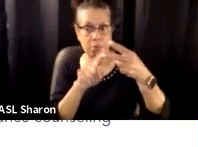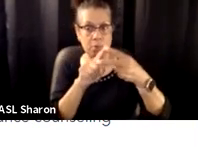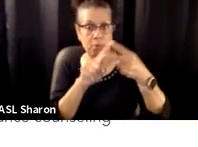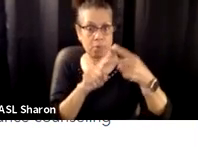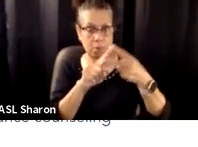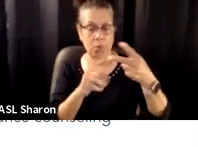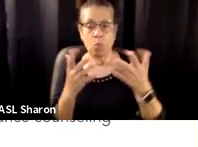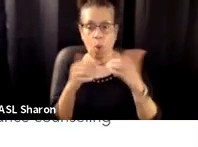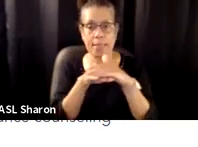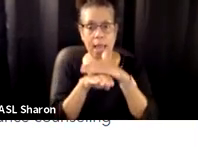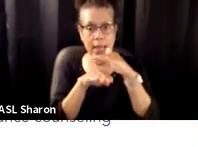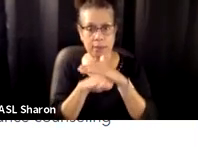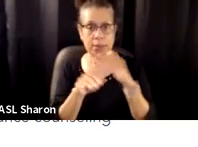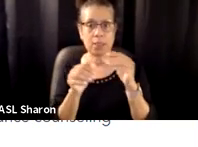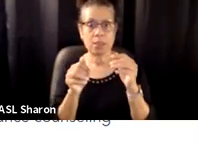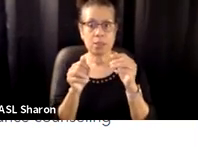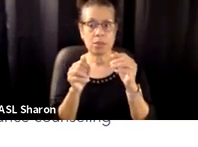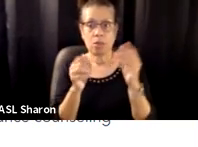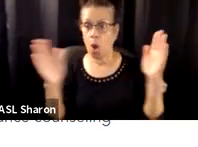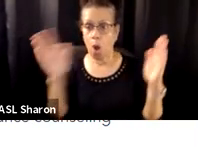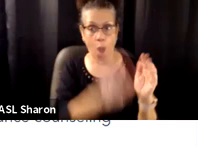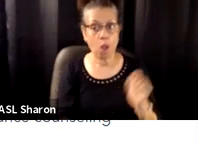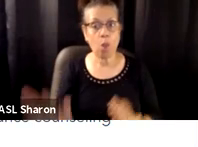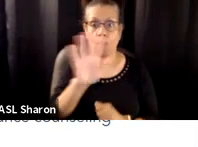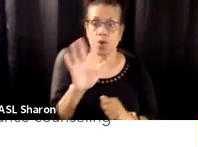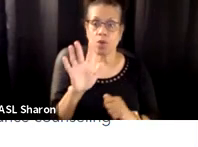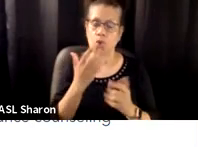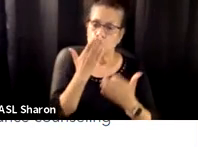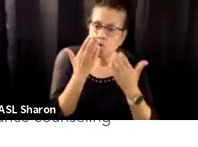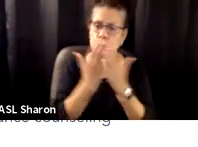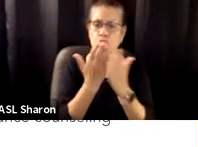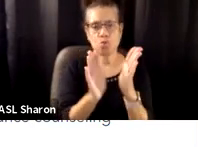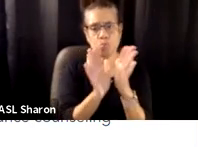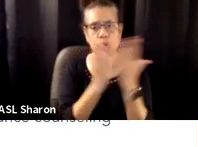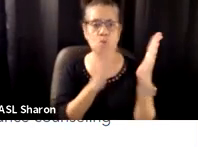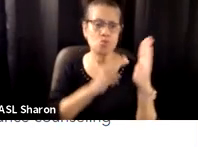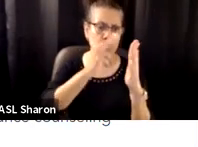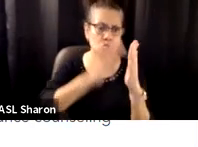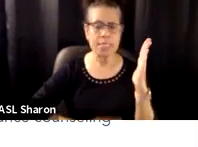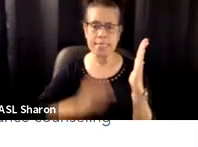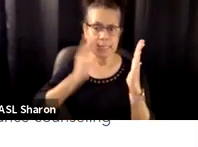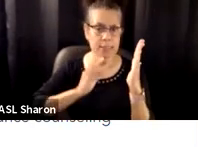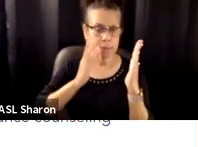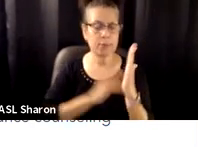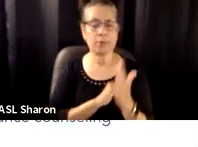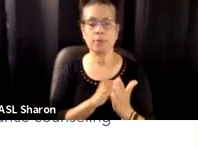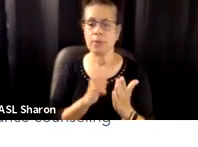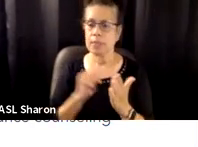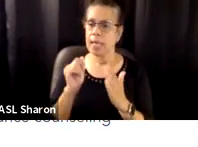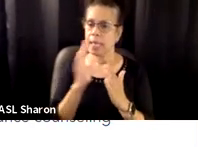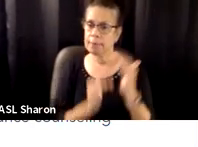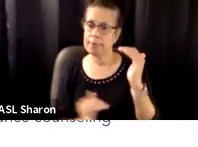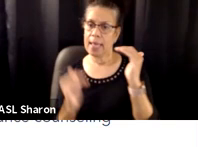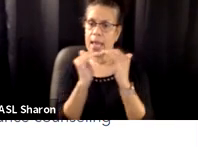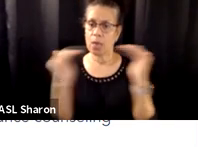access across our district to rich text and equitable literacy as we